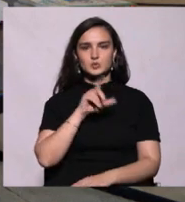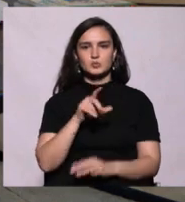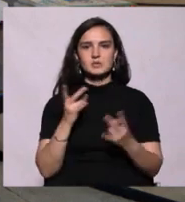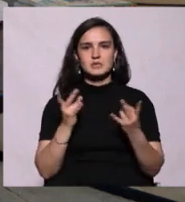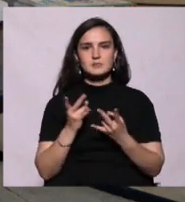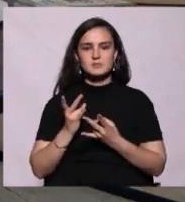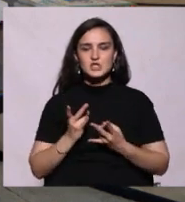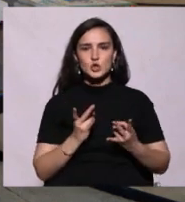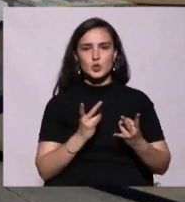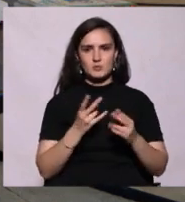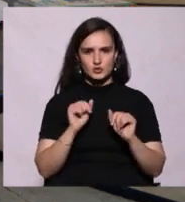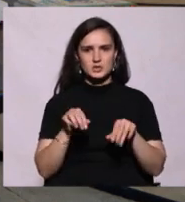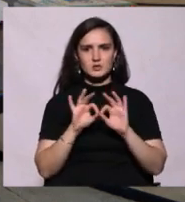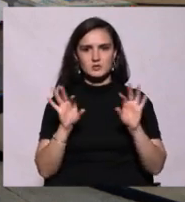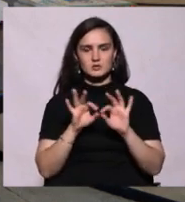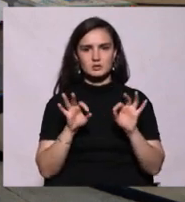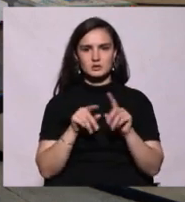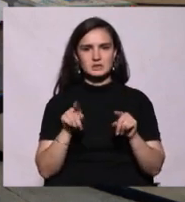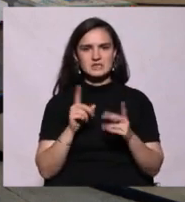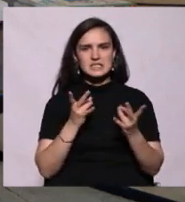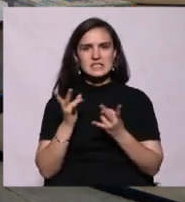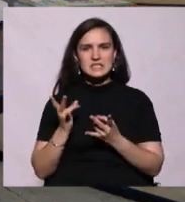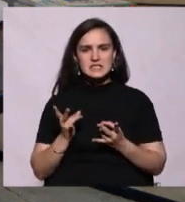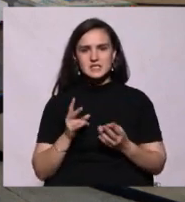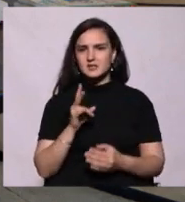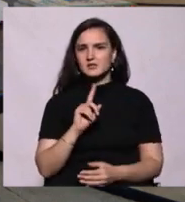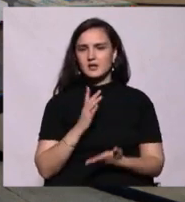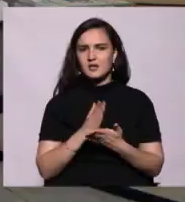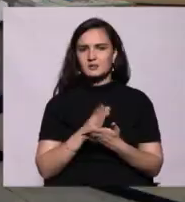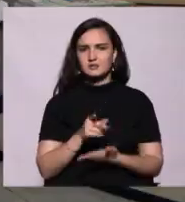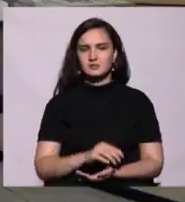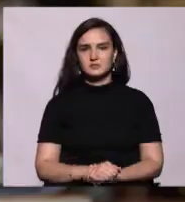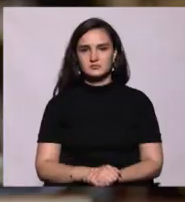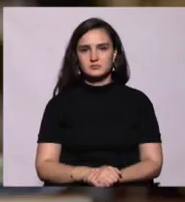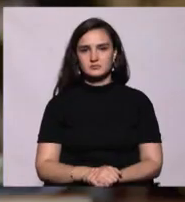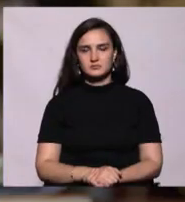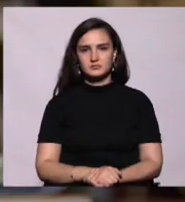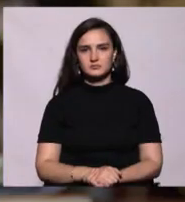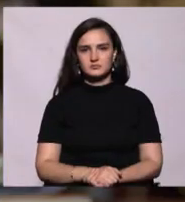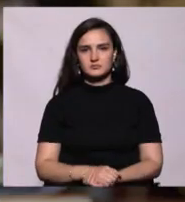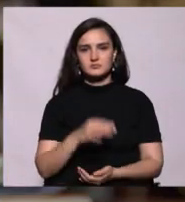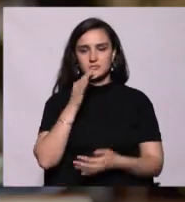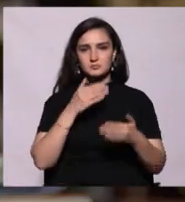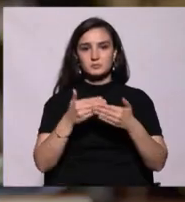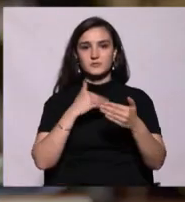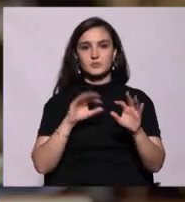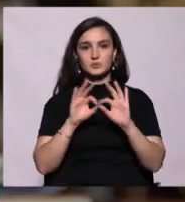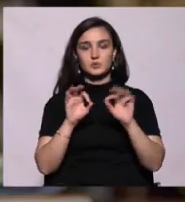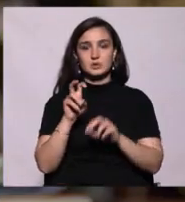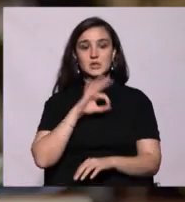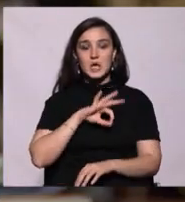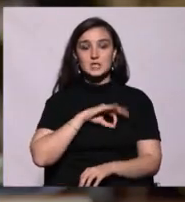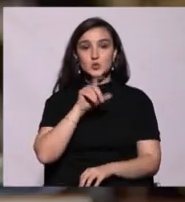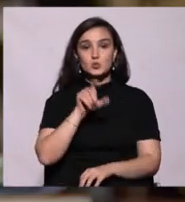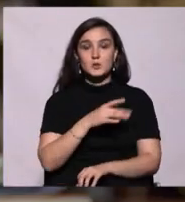Carter, can you please give us an explanation for needs? What does it mean in general? Right. So before we talk about customer